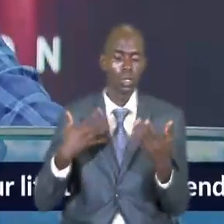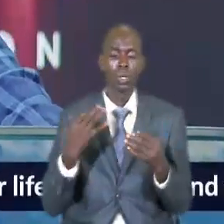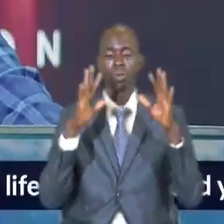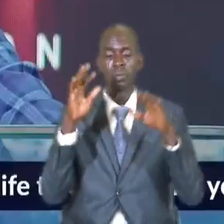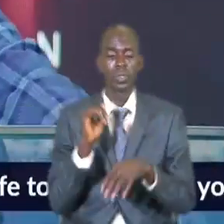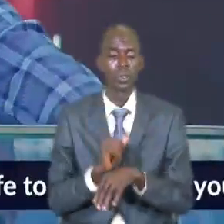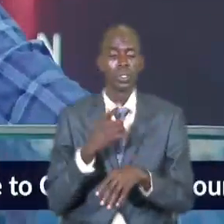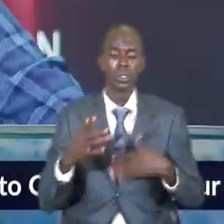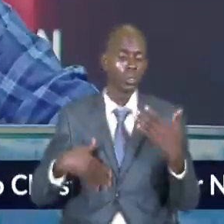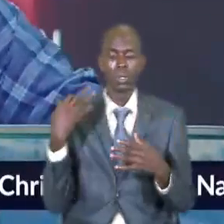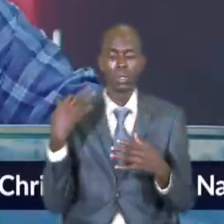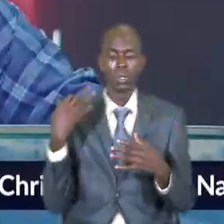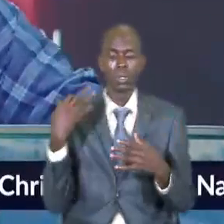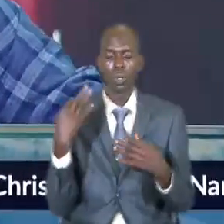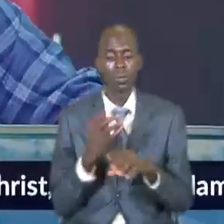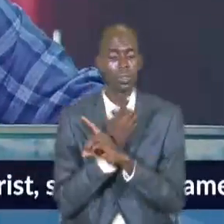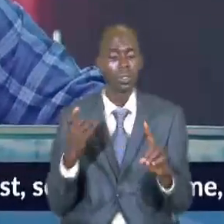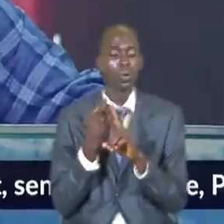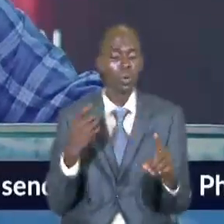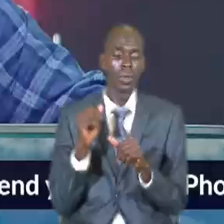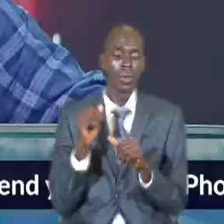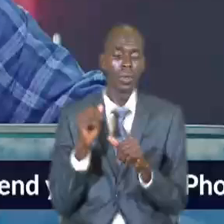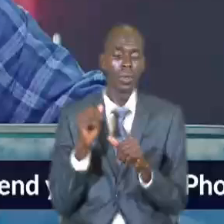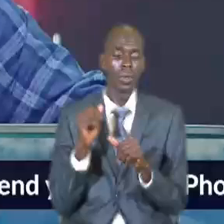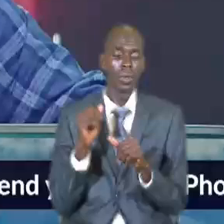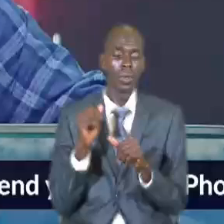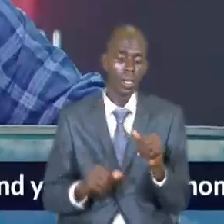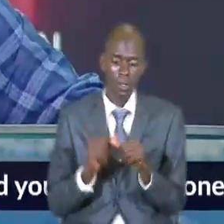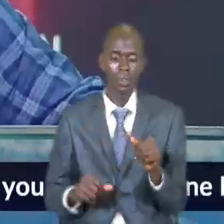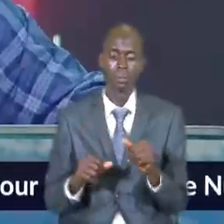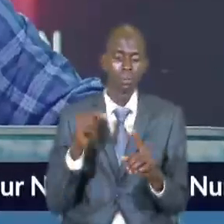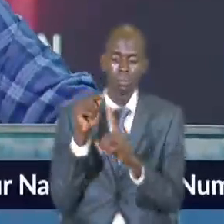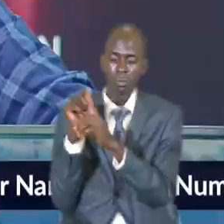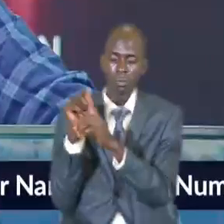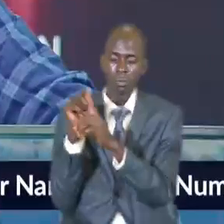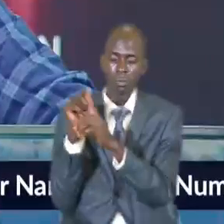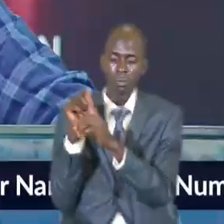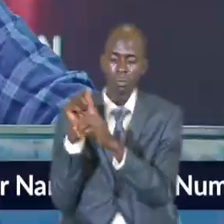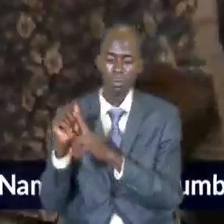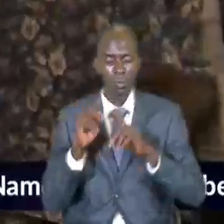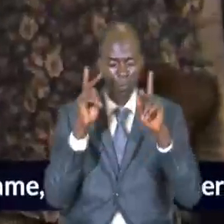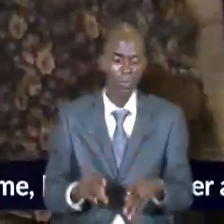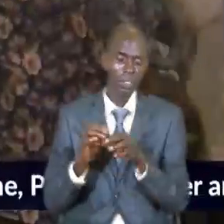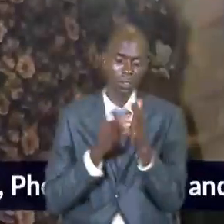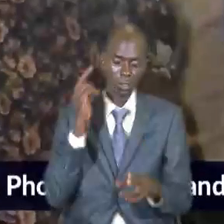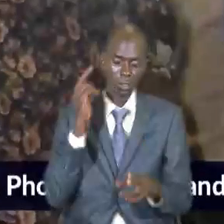of deliverance for every particular person in Jesus'